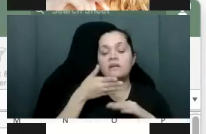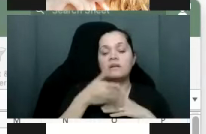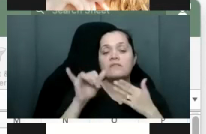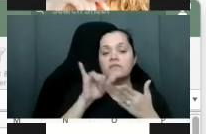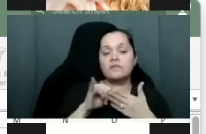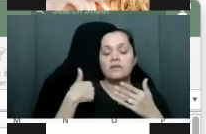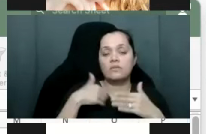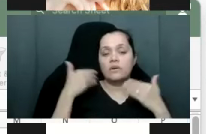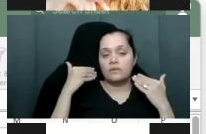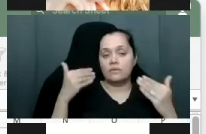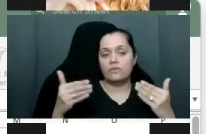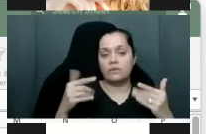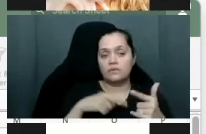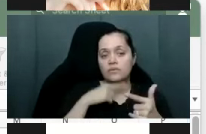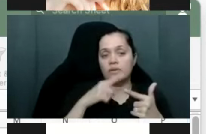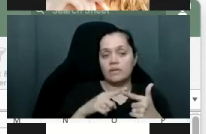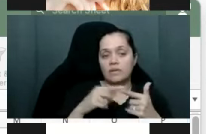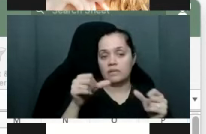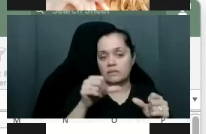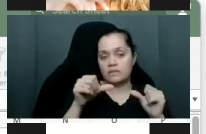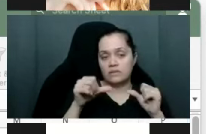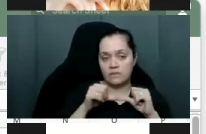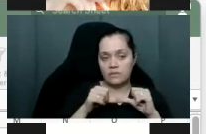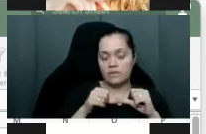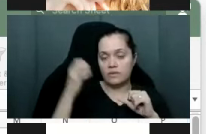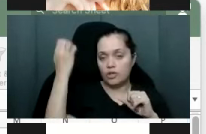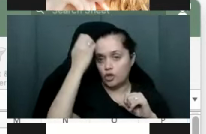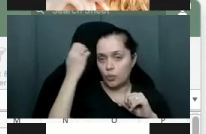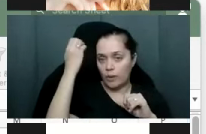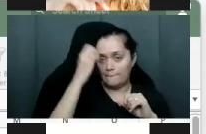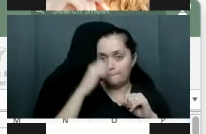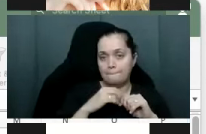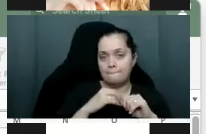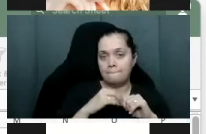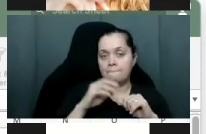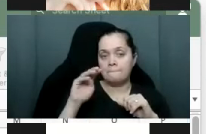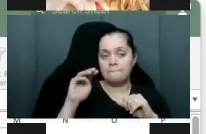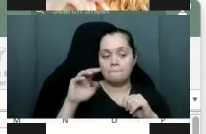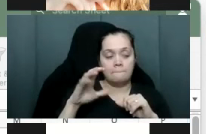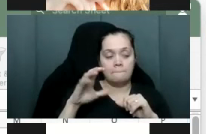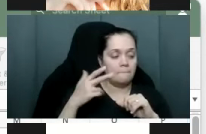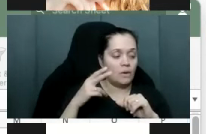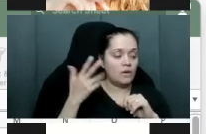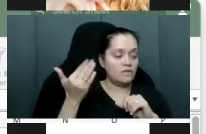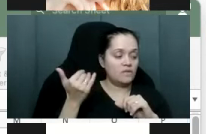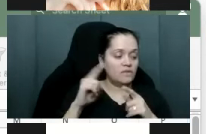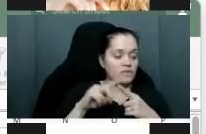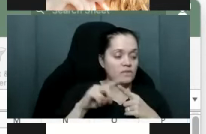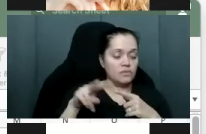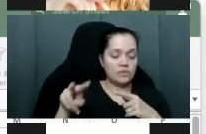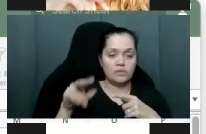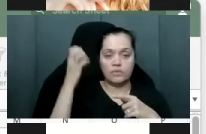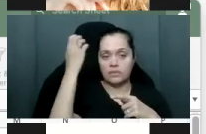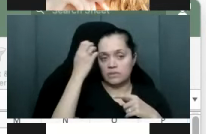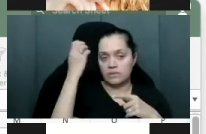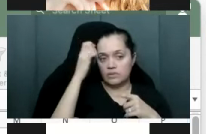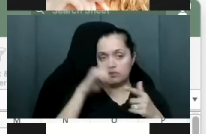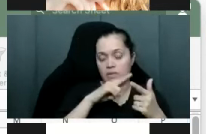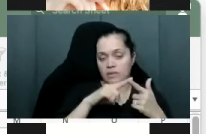go on to our next region. That will be Europe. March 15 to 22 is Europe. And